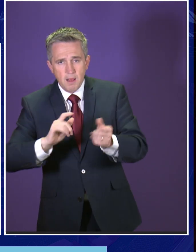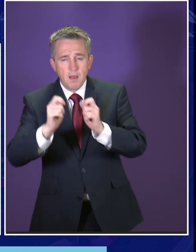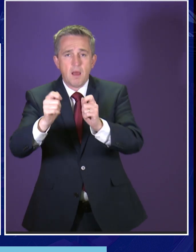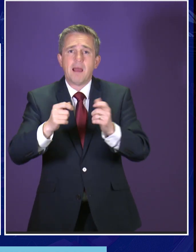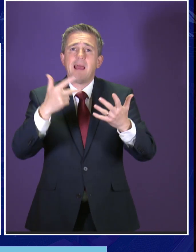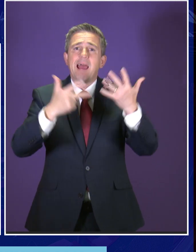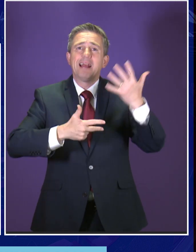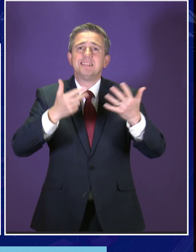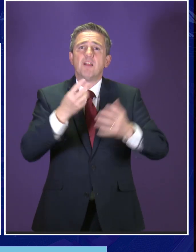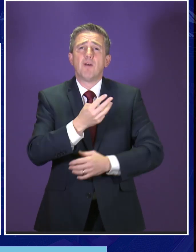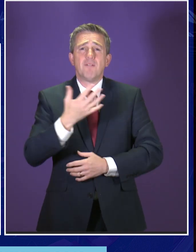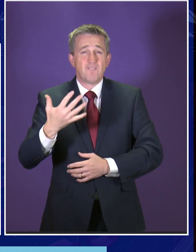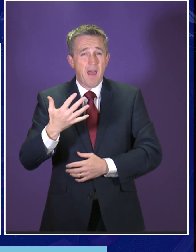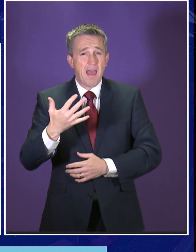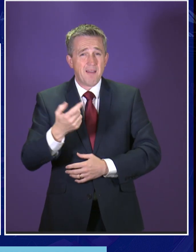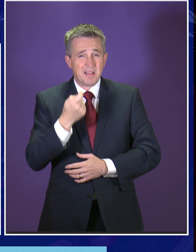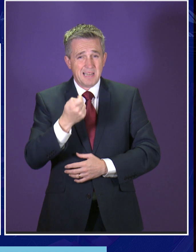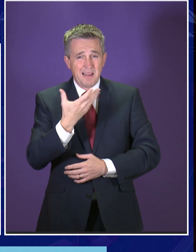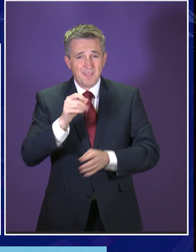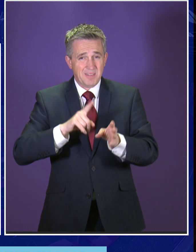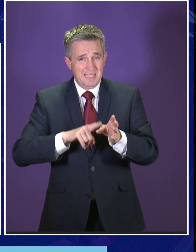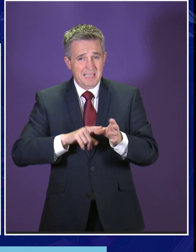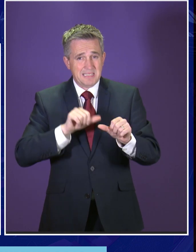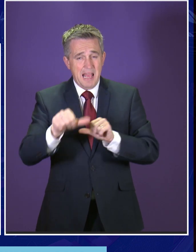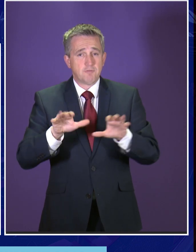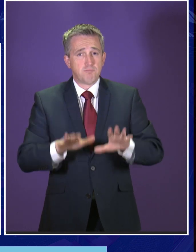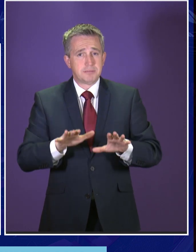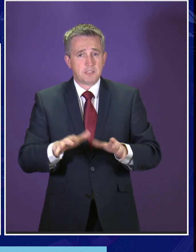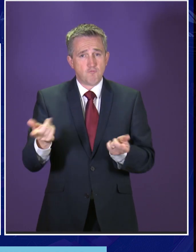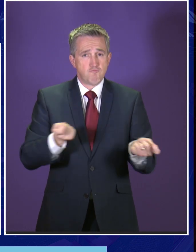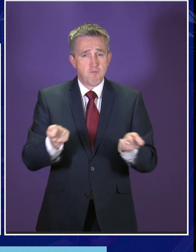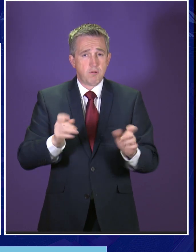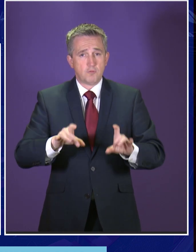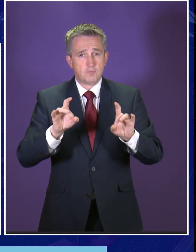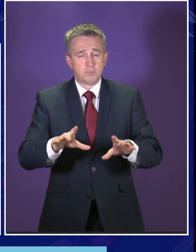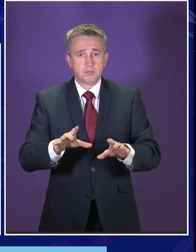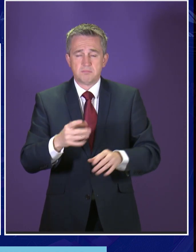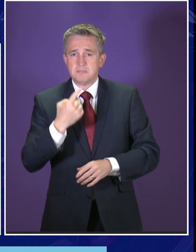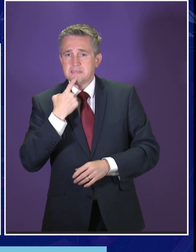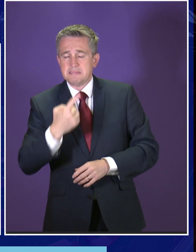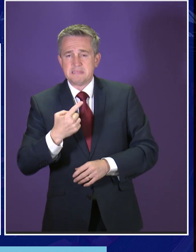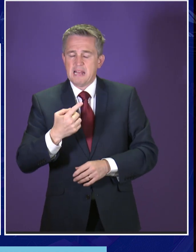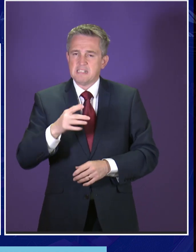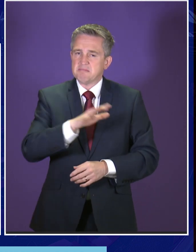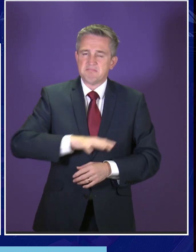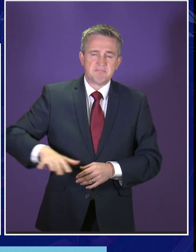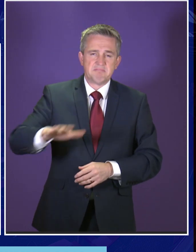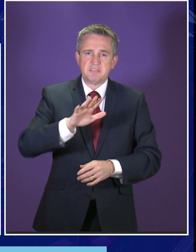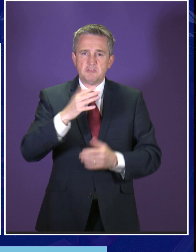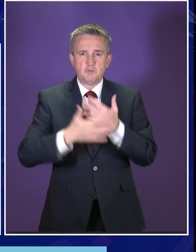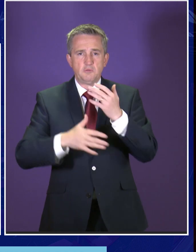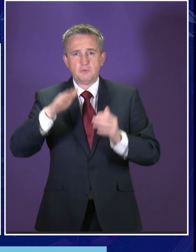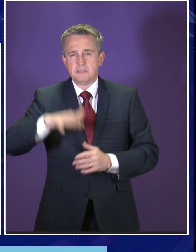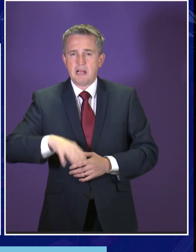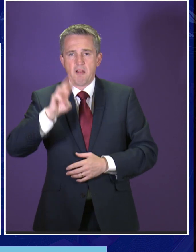In 1835, almost 50 years after the start of British rule in Australia, the continent was declared terra nullius by the Governor of the time of New South Wales,